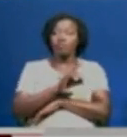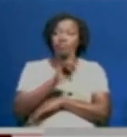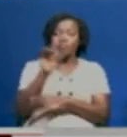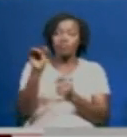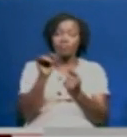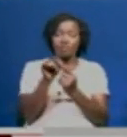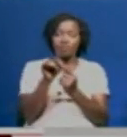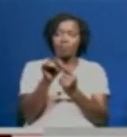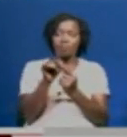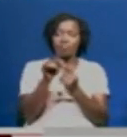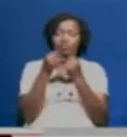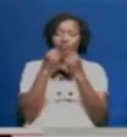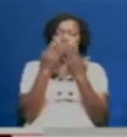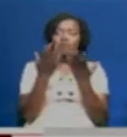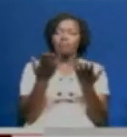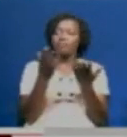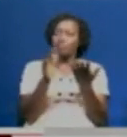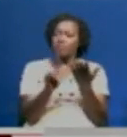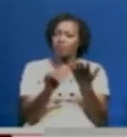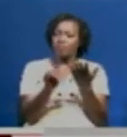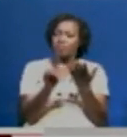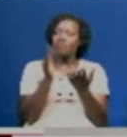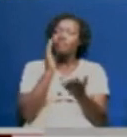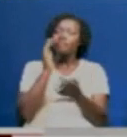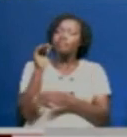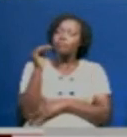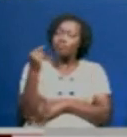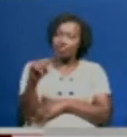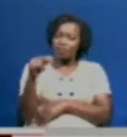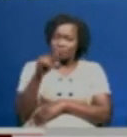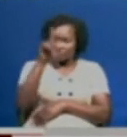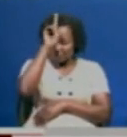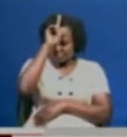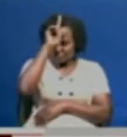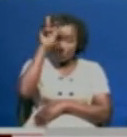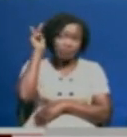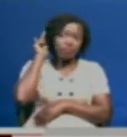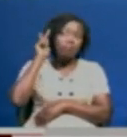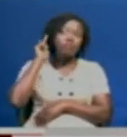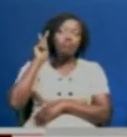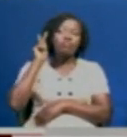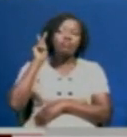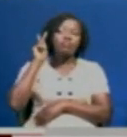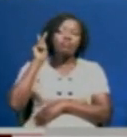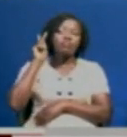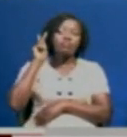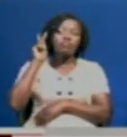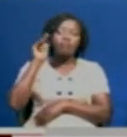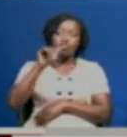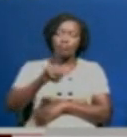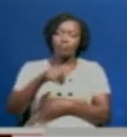that is information that Mama Mboga there in the village in Kisi can go